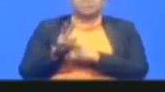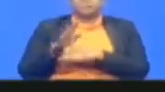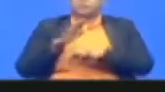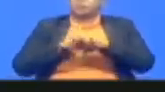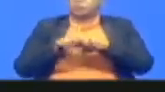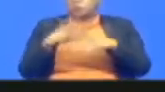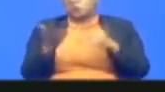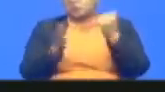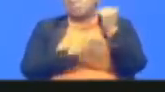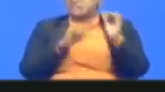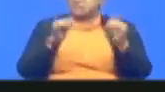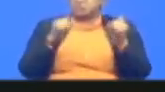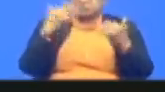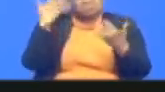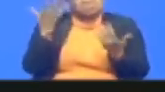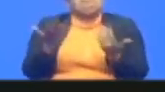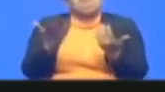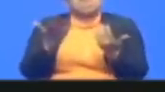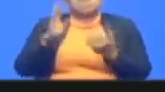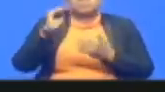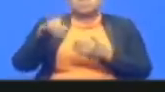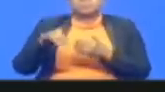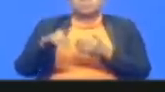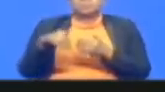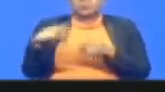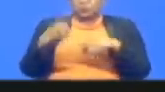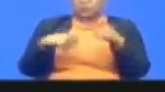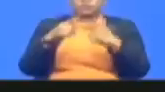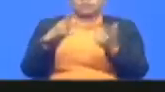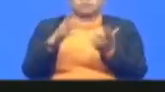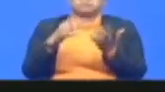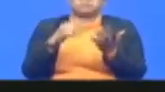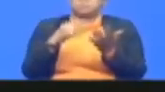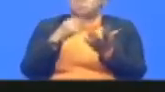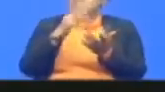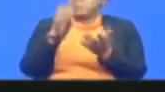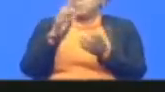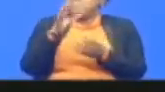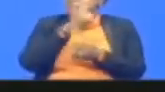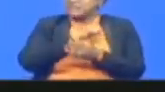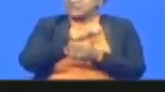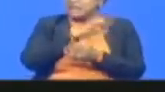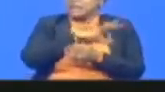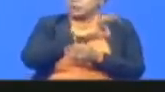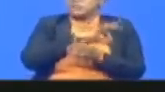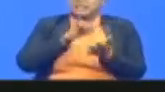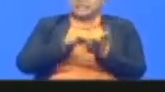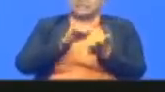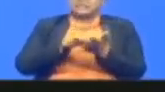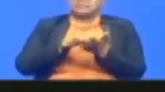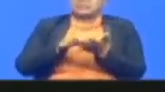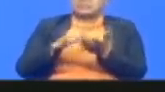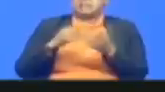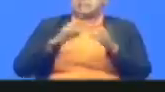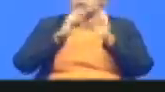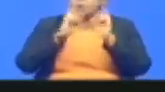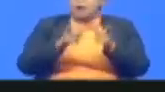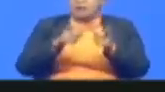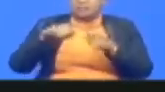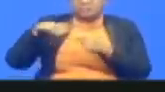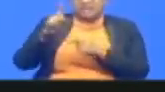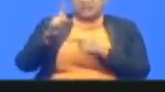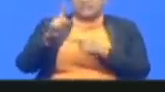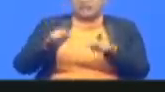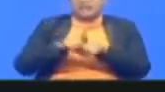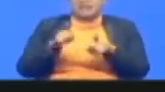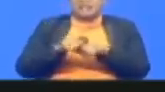but your members of parliament will continue to miss out on the hefty housing allowances they awarded themselves after the High Court today extended